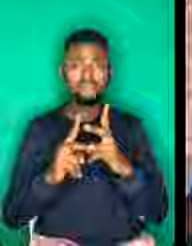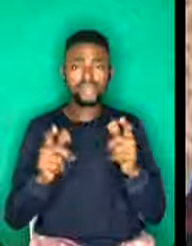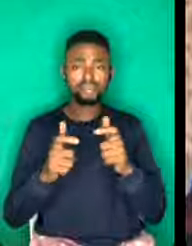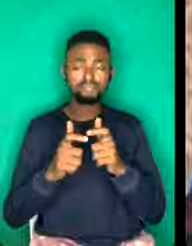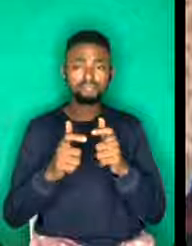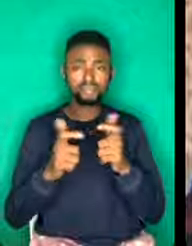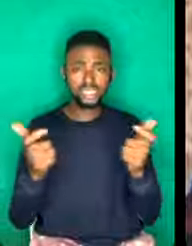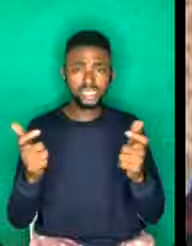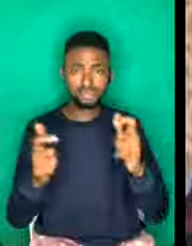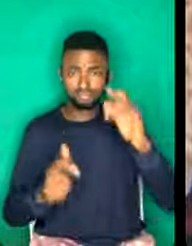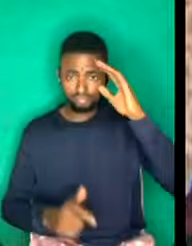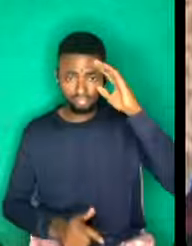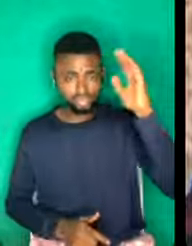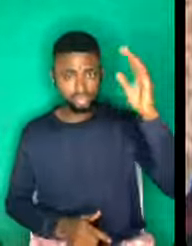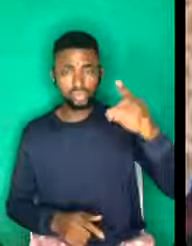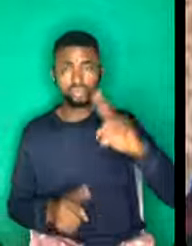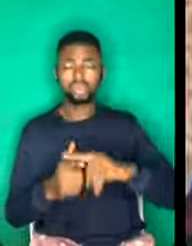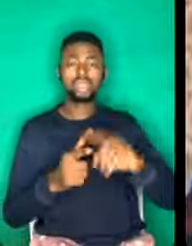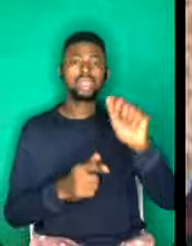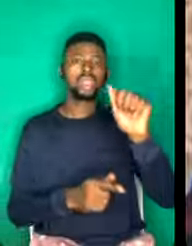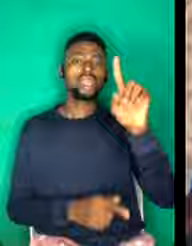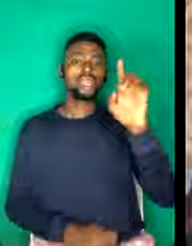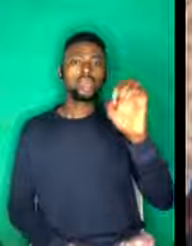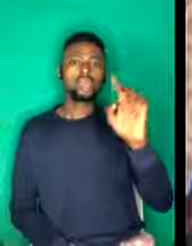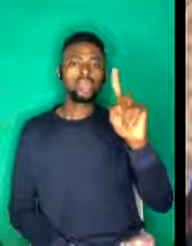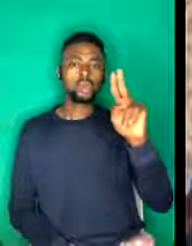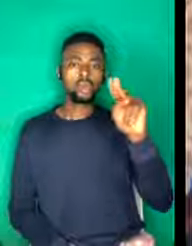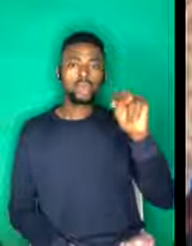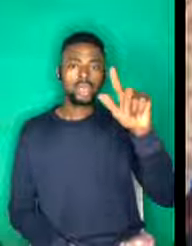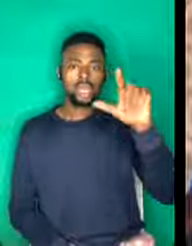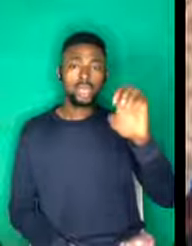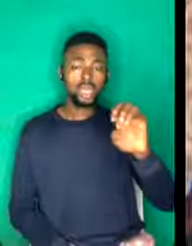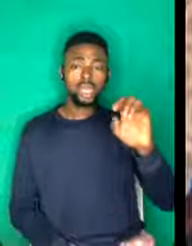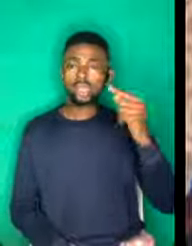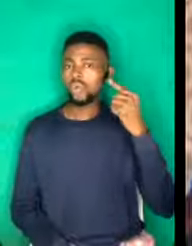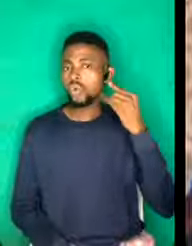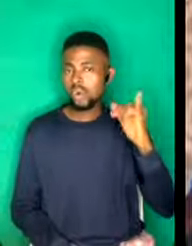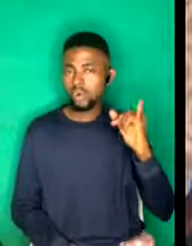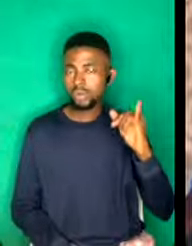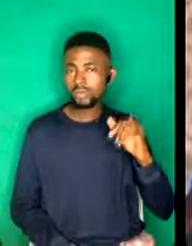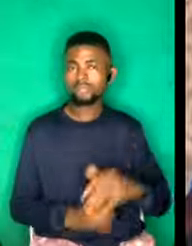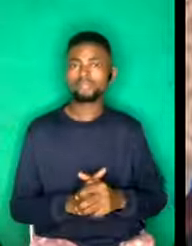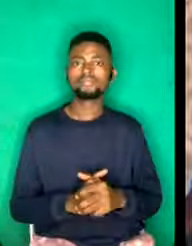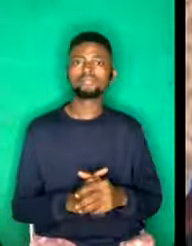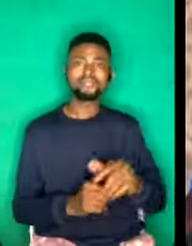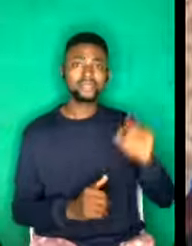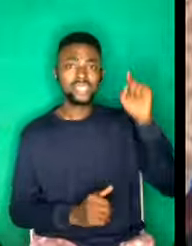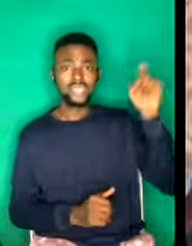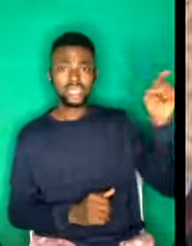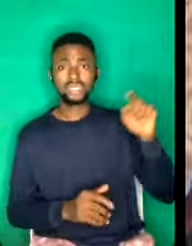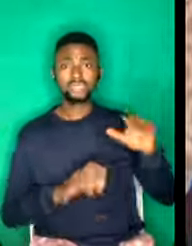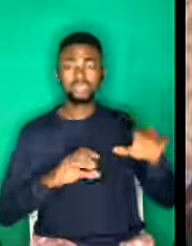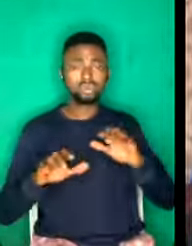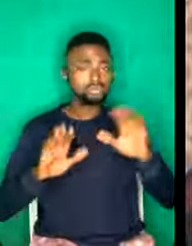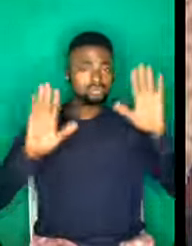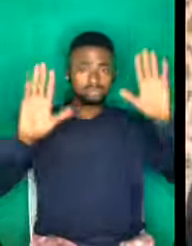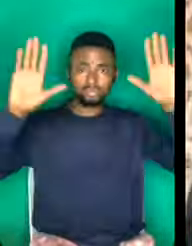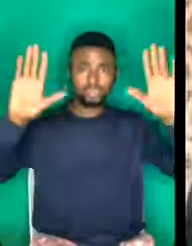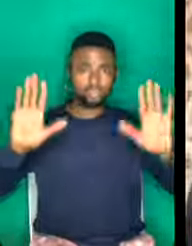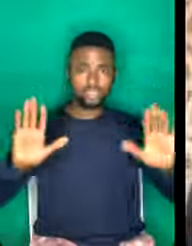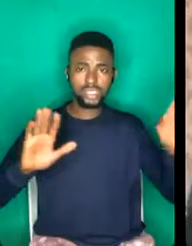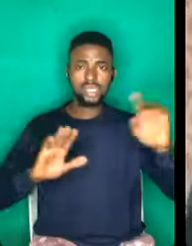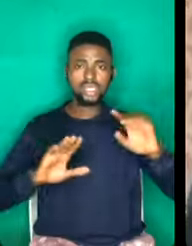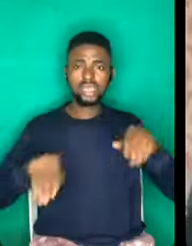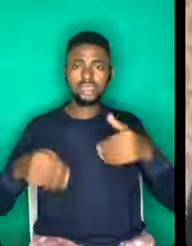to Adekunle Gold, whoever knows him, you can like to tag him, it's fine. He's just doing, a give back to his own